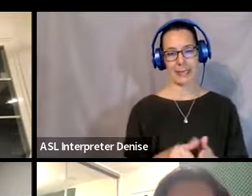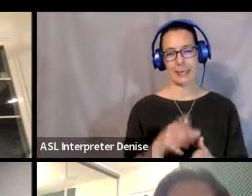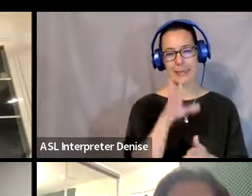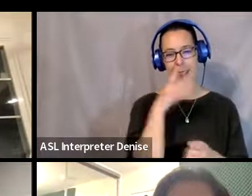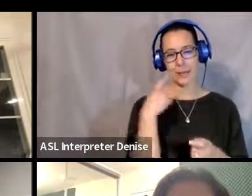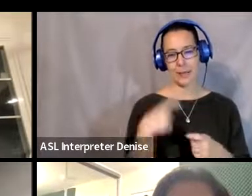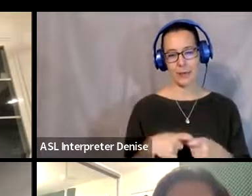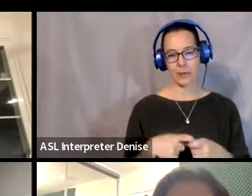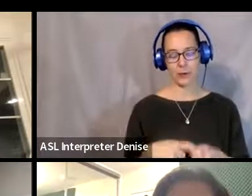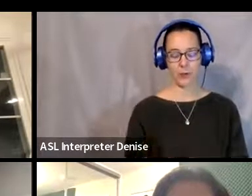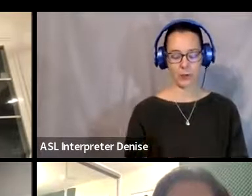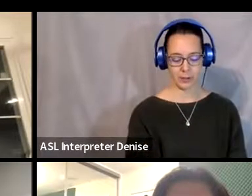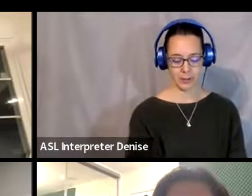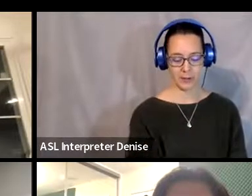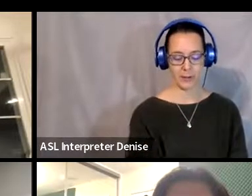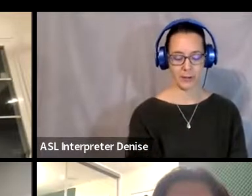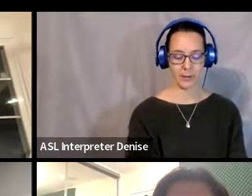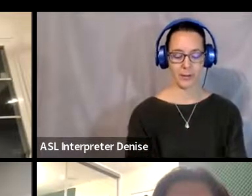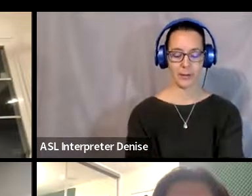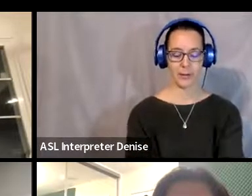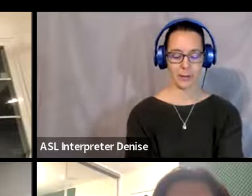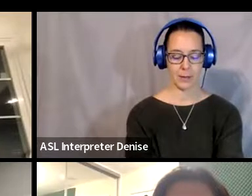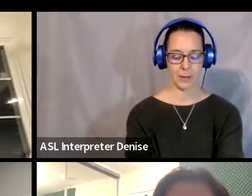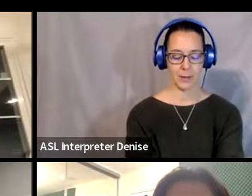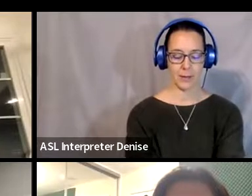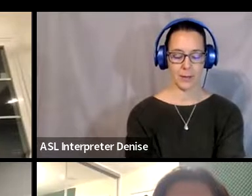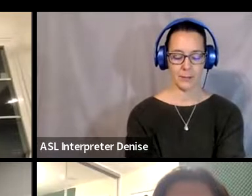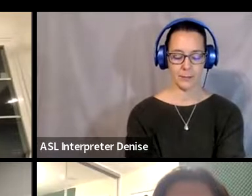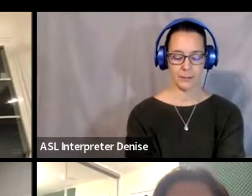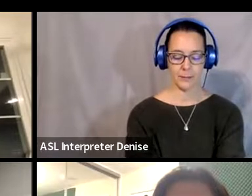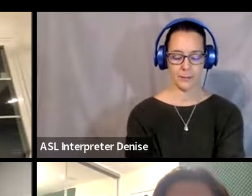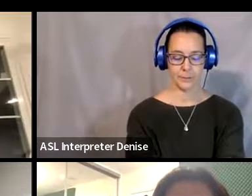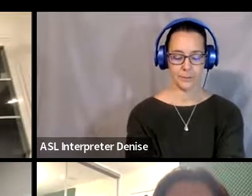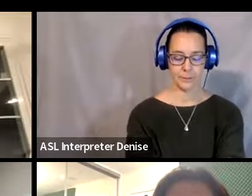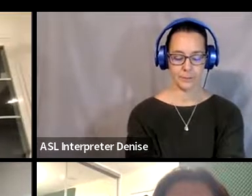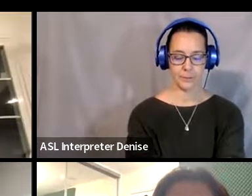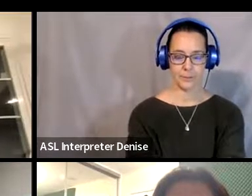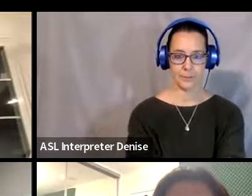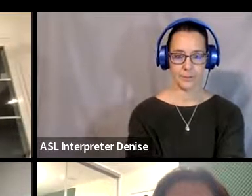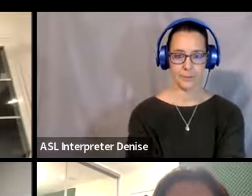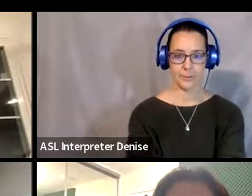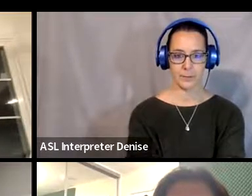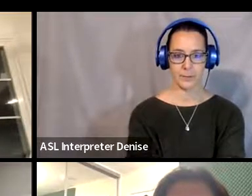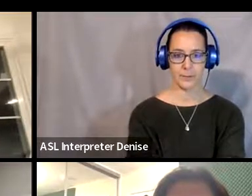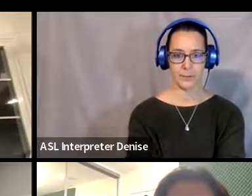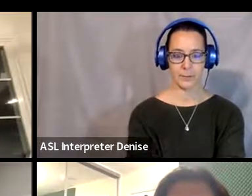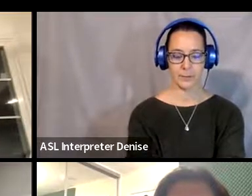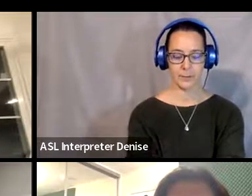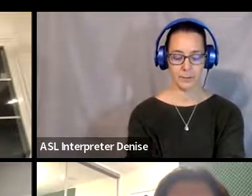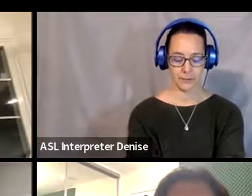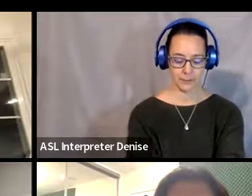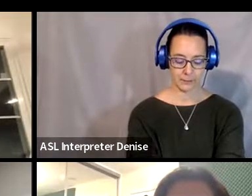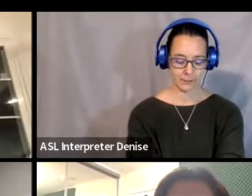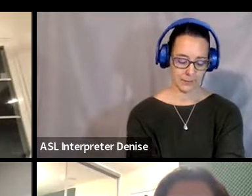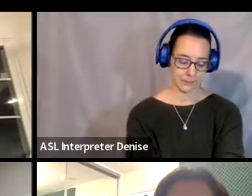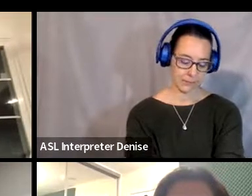los grados de mi hija, y he visto que tienen